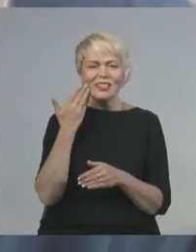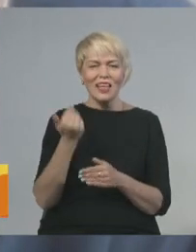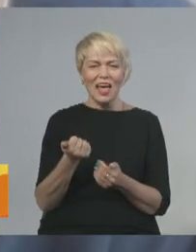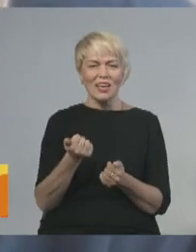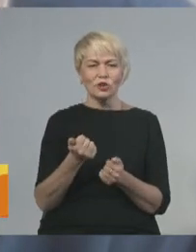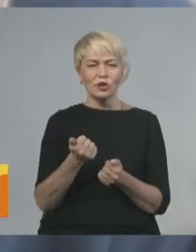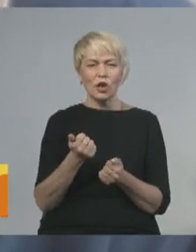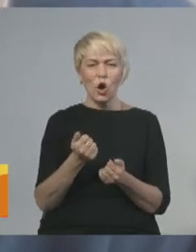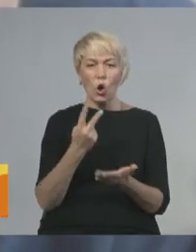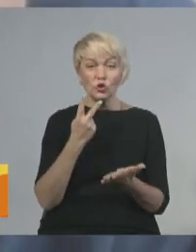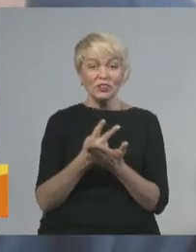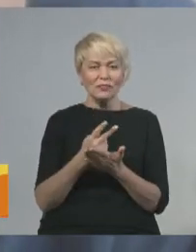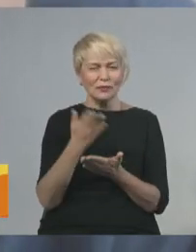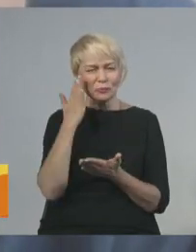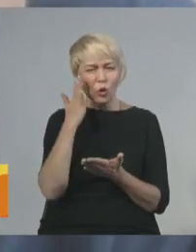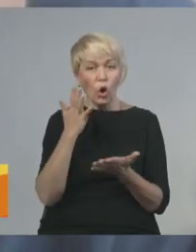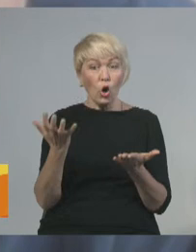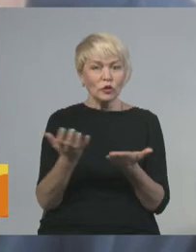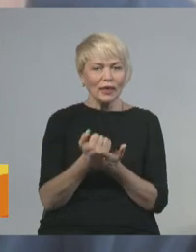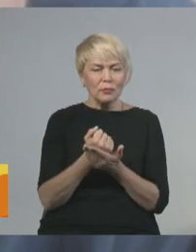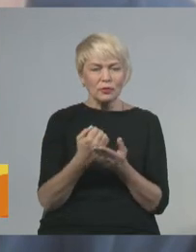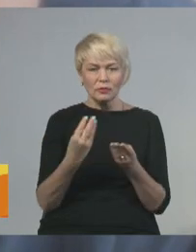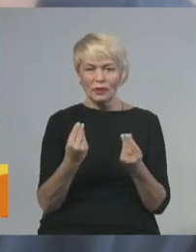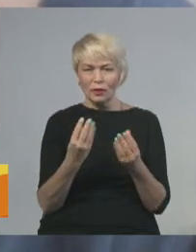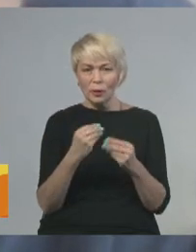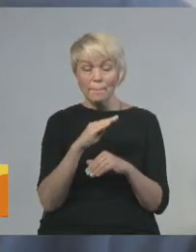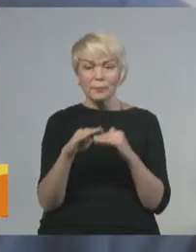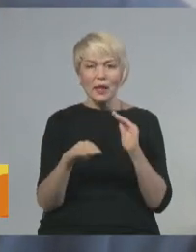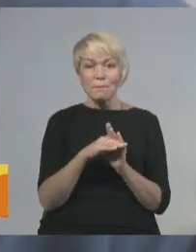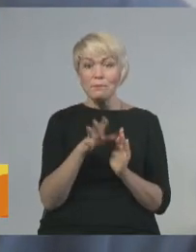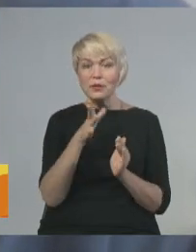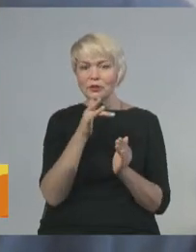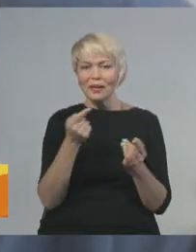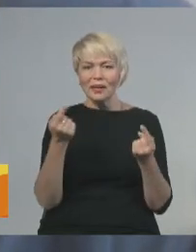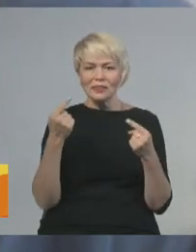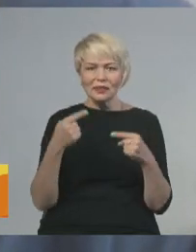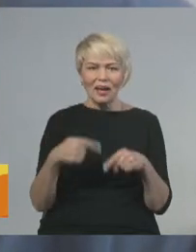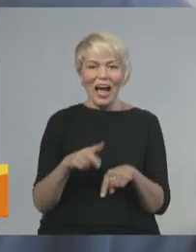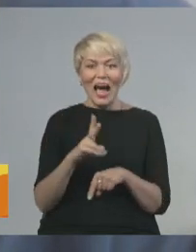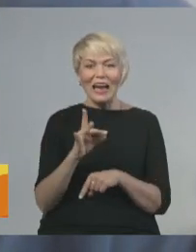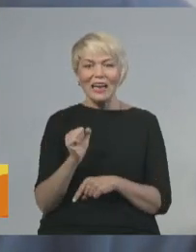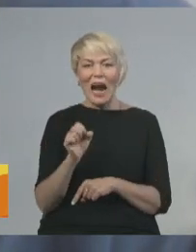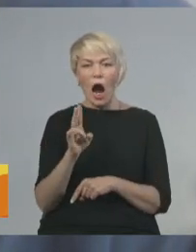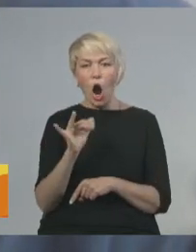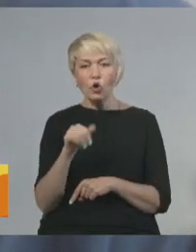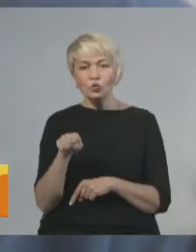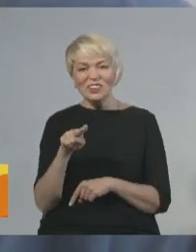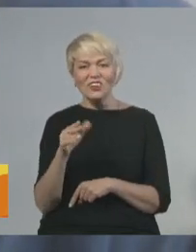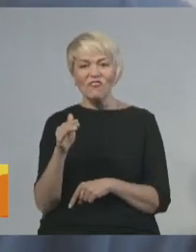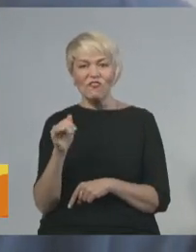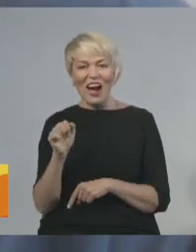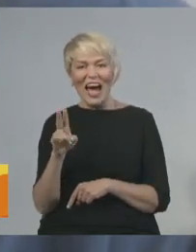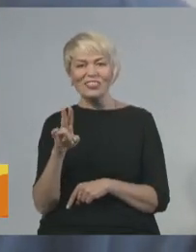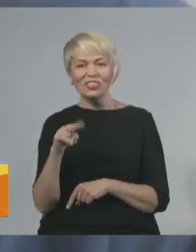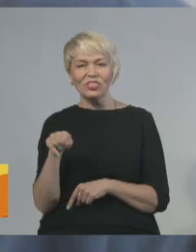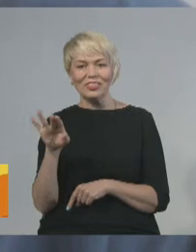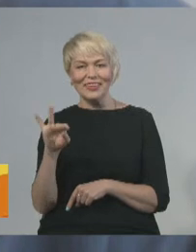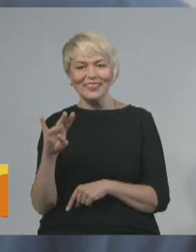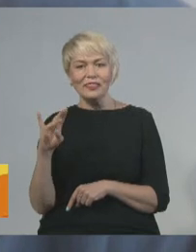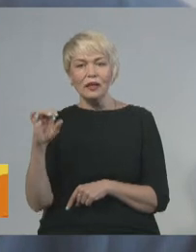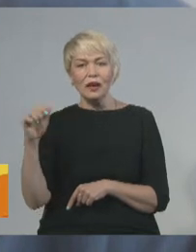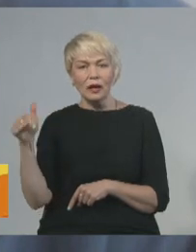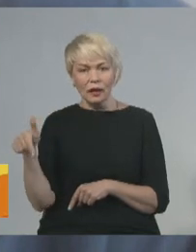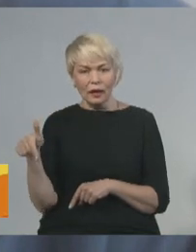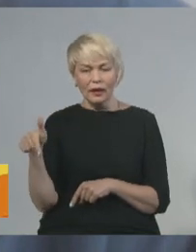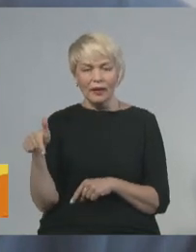money in the time of crisis is crowdfunding and i would say it worked very well again um with what i said at the